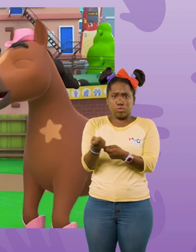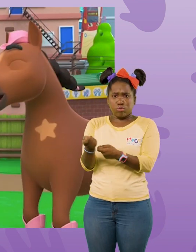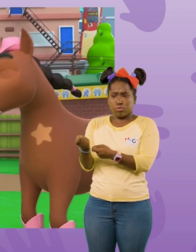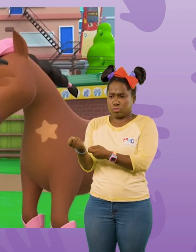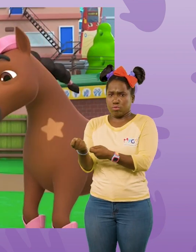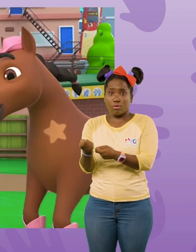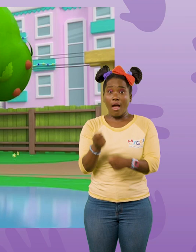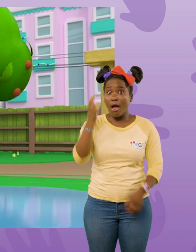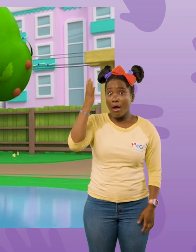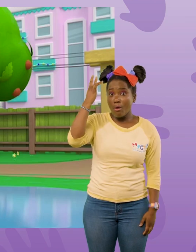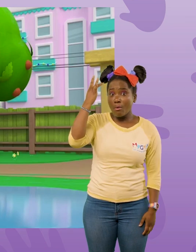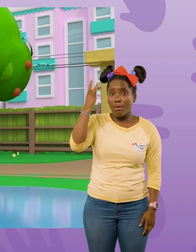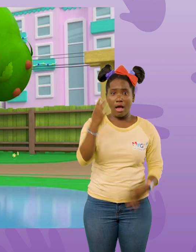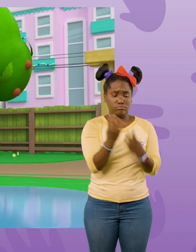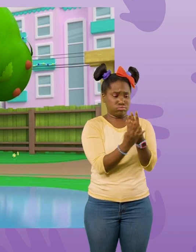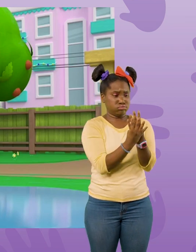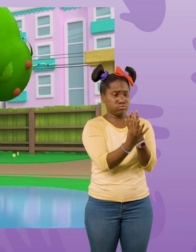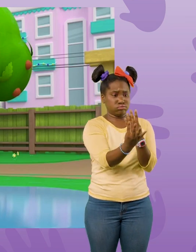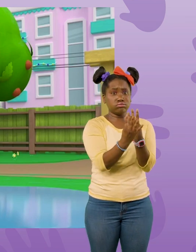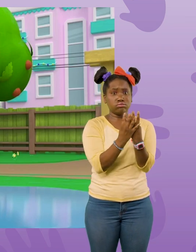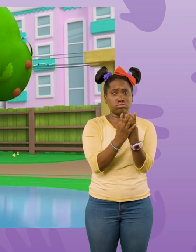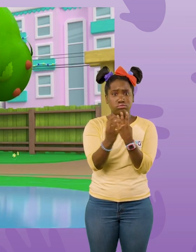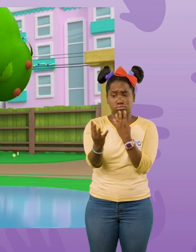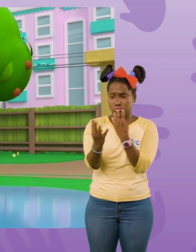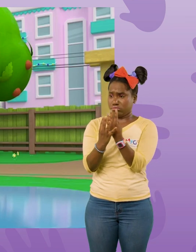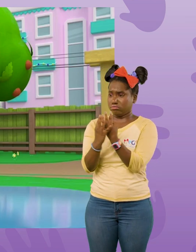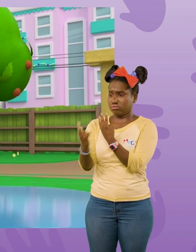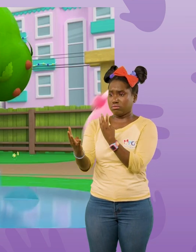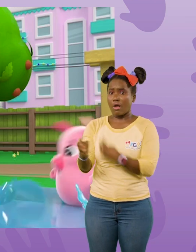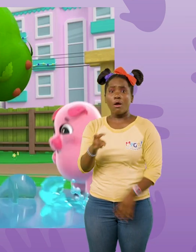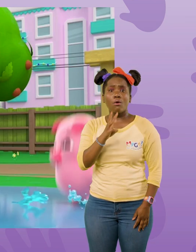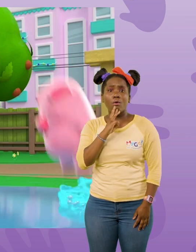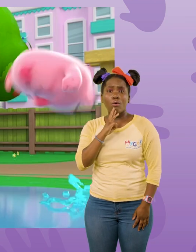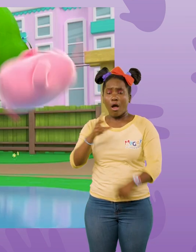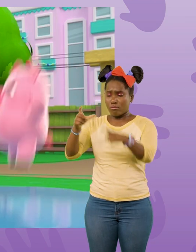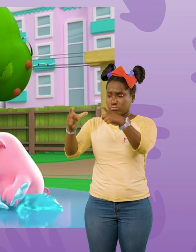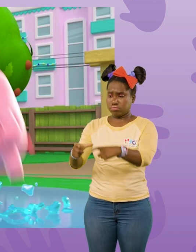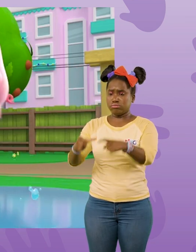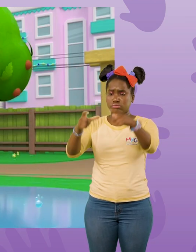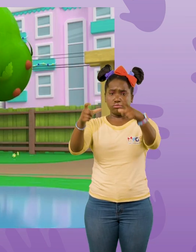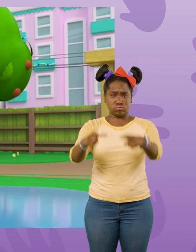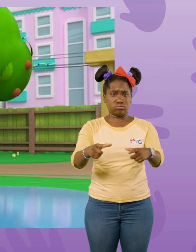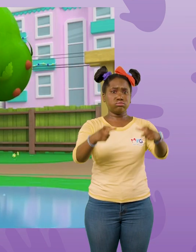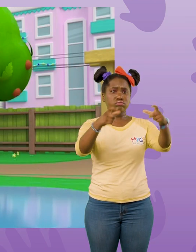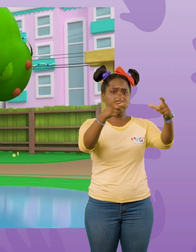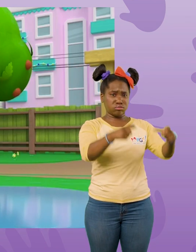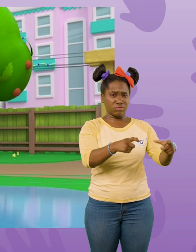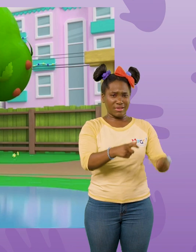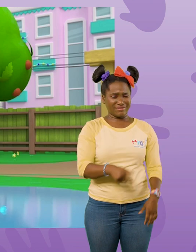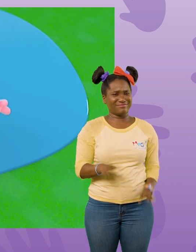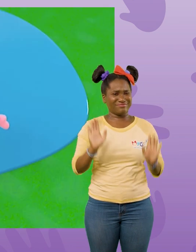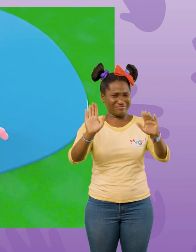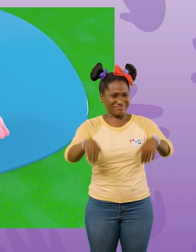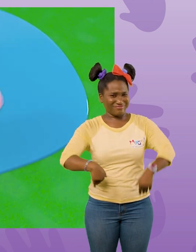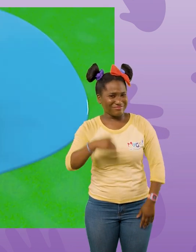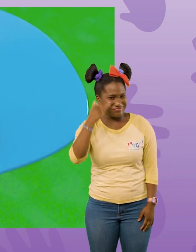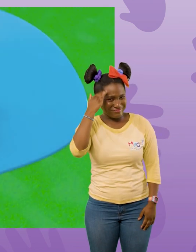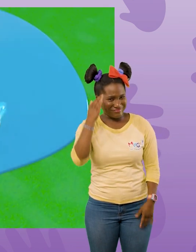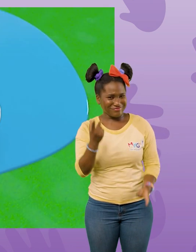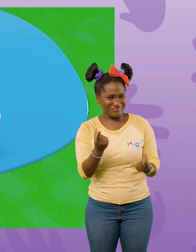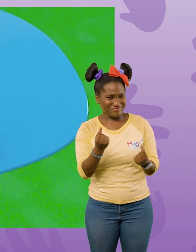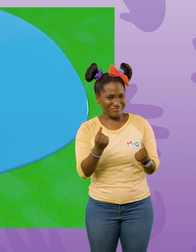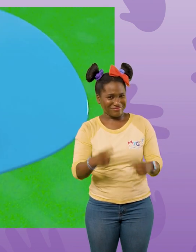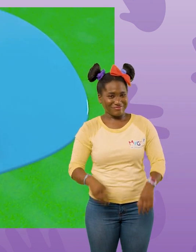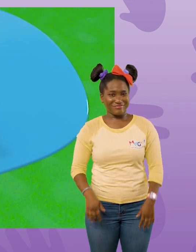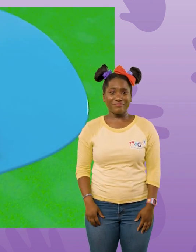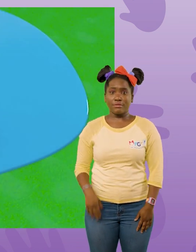all around. For the grass that's on the ground. You can jump in water too. Yeah, you know